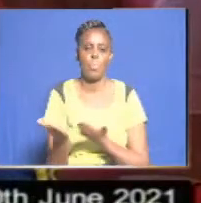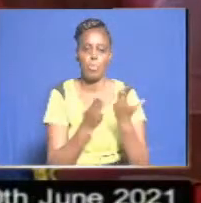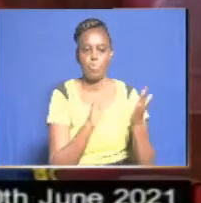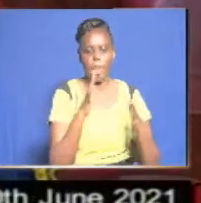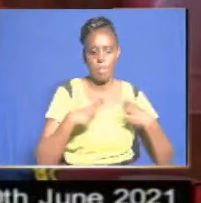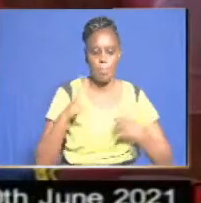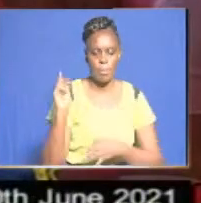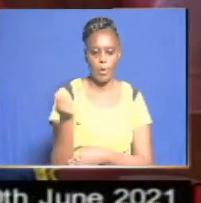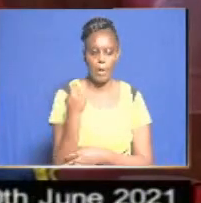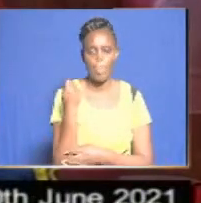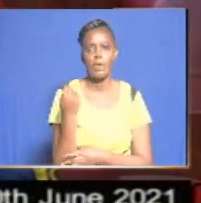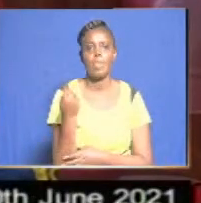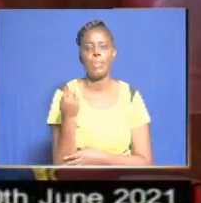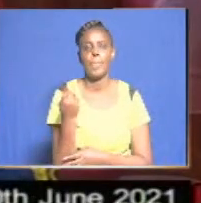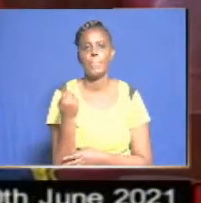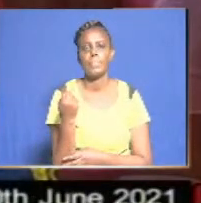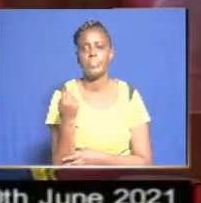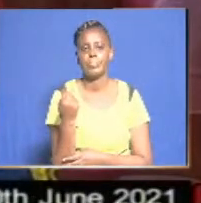Kenya